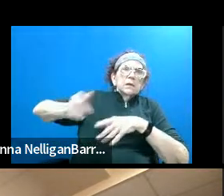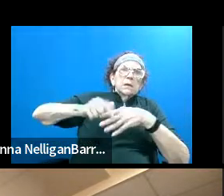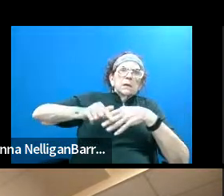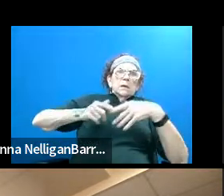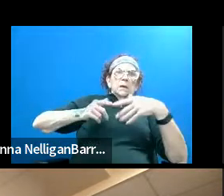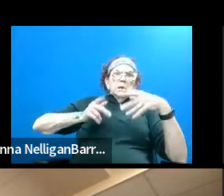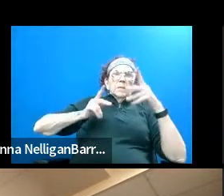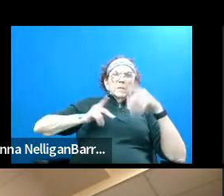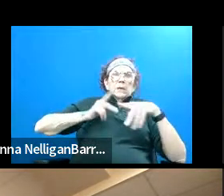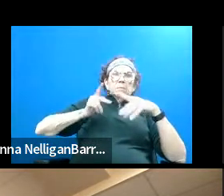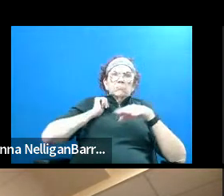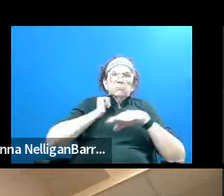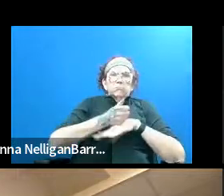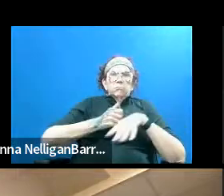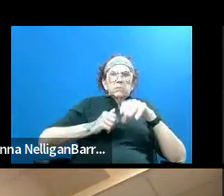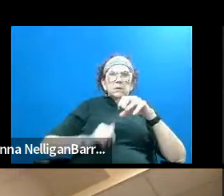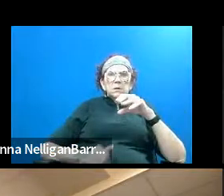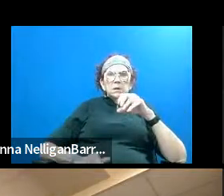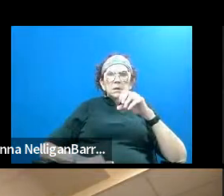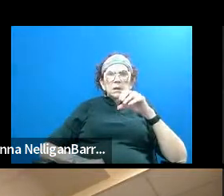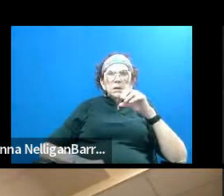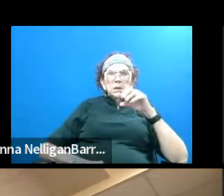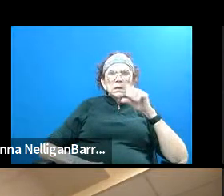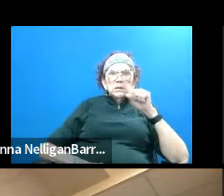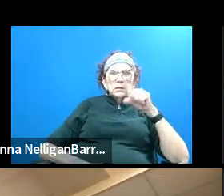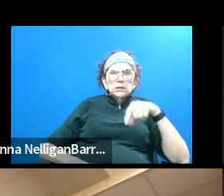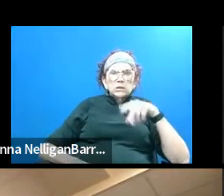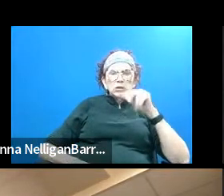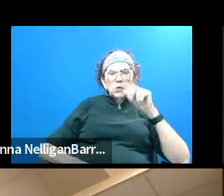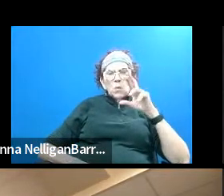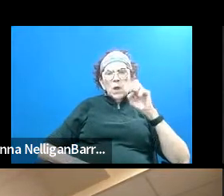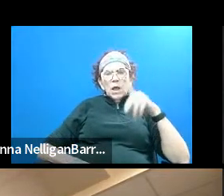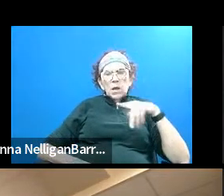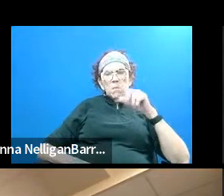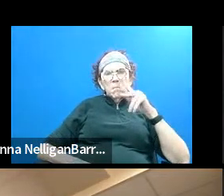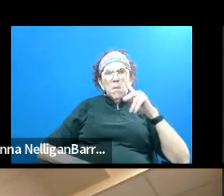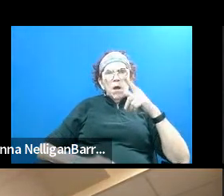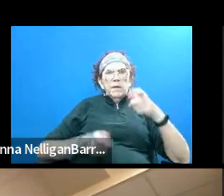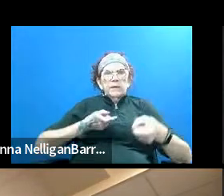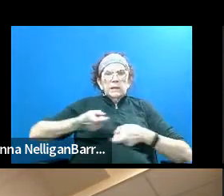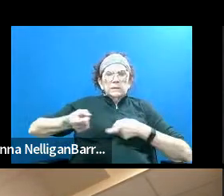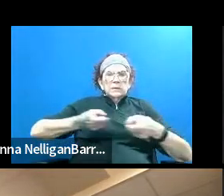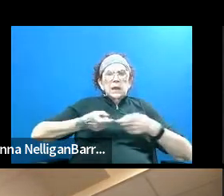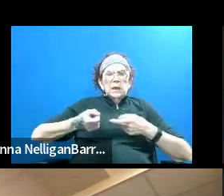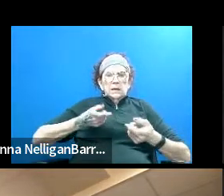pandemic. And I just want to understand at some point how this new entity is going